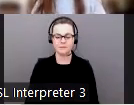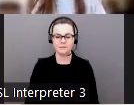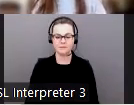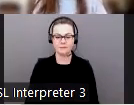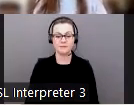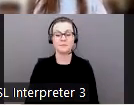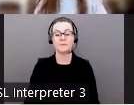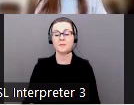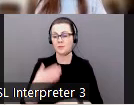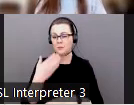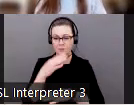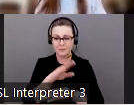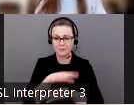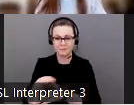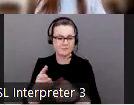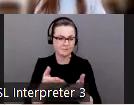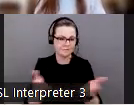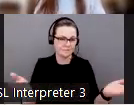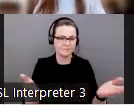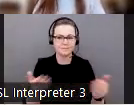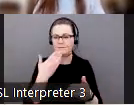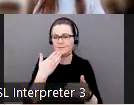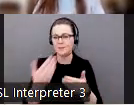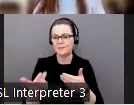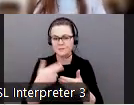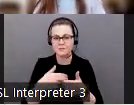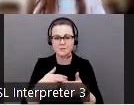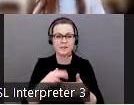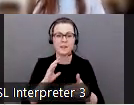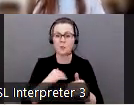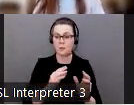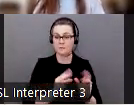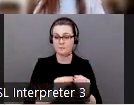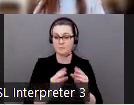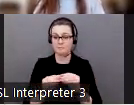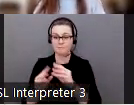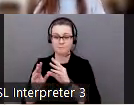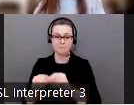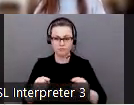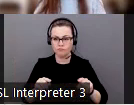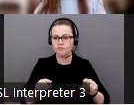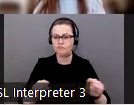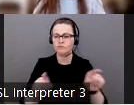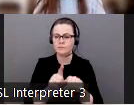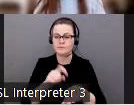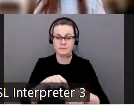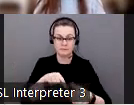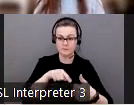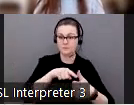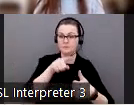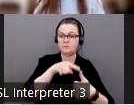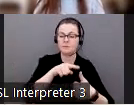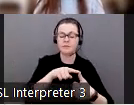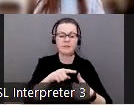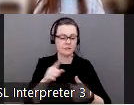So good afternoon, everyone. Thank you for joining our concurrent sessions. This session is Stopping Older Persons